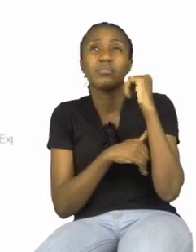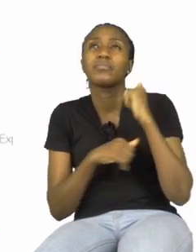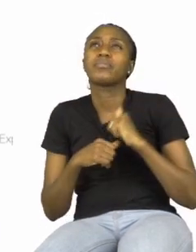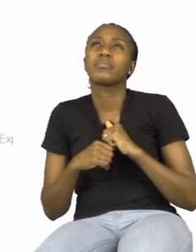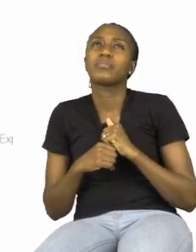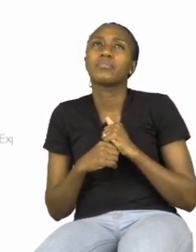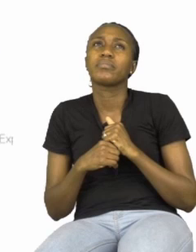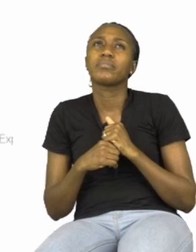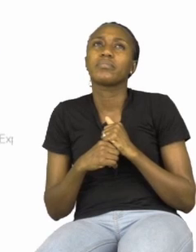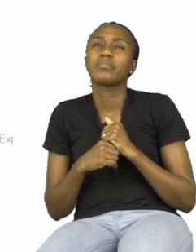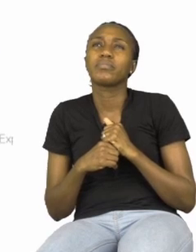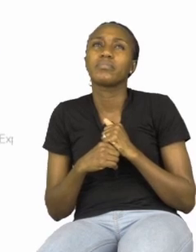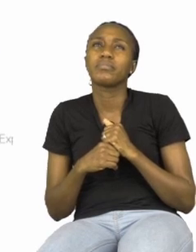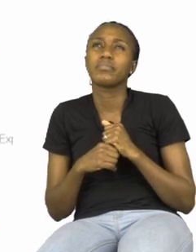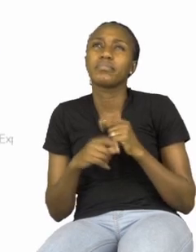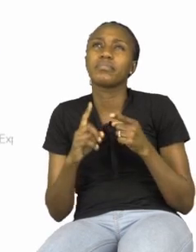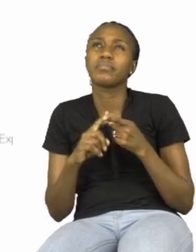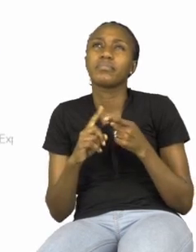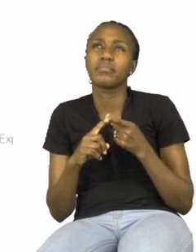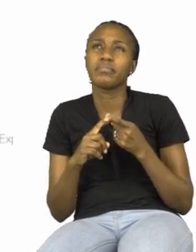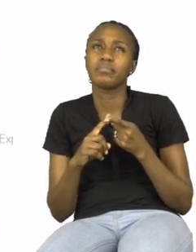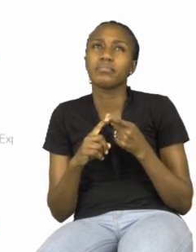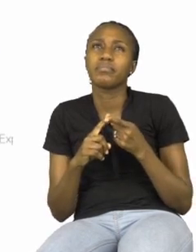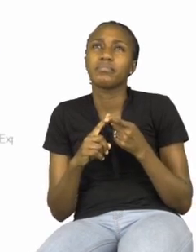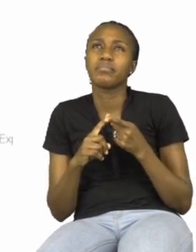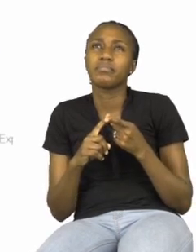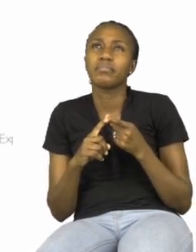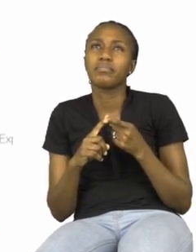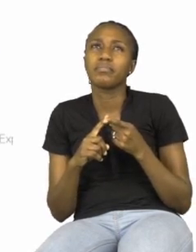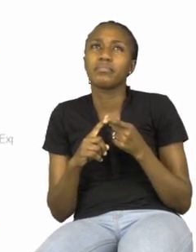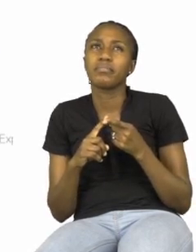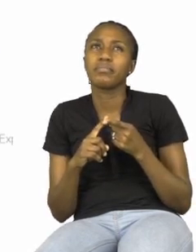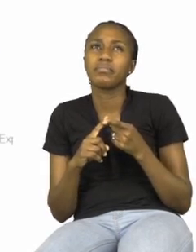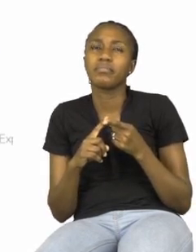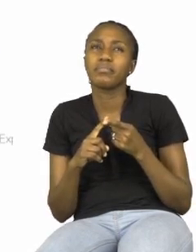So that's important. Then,